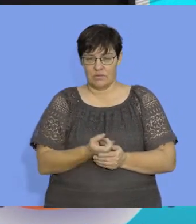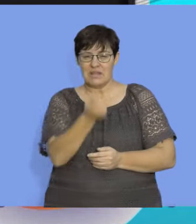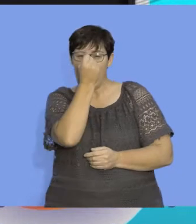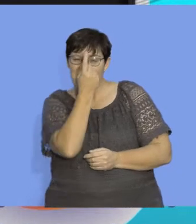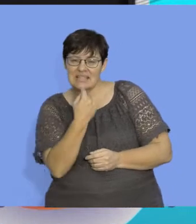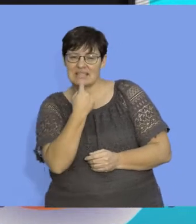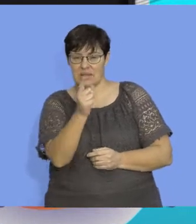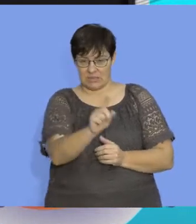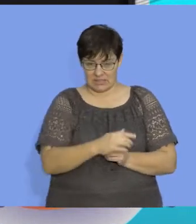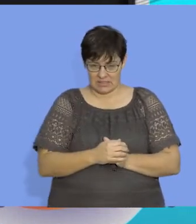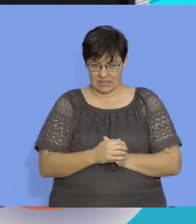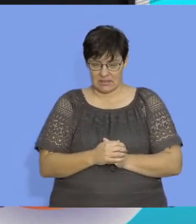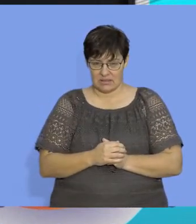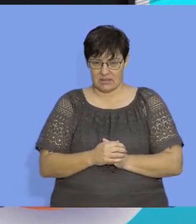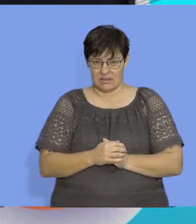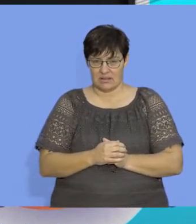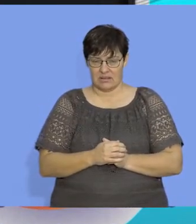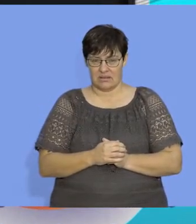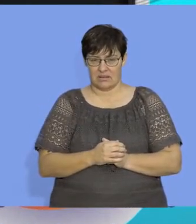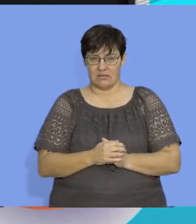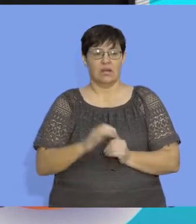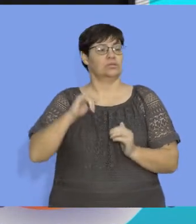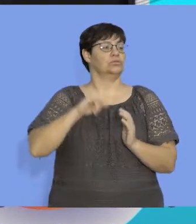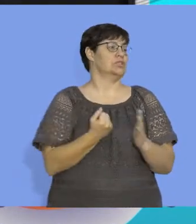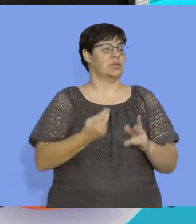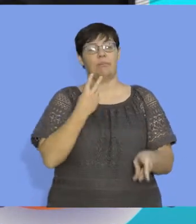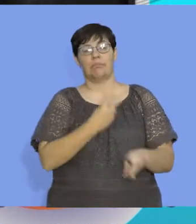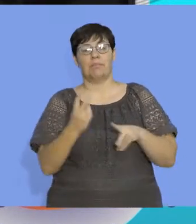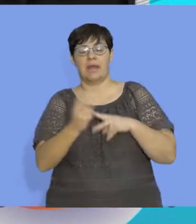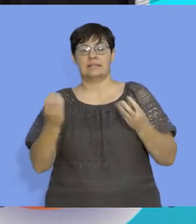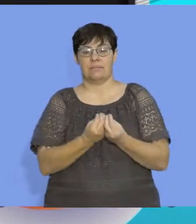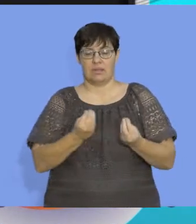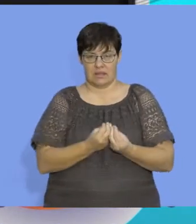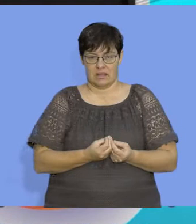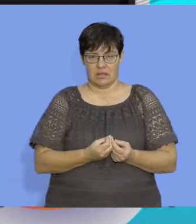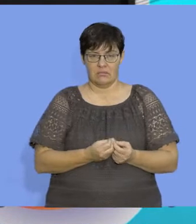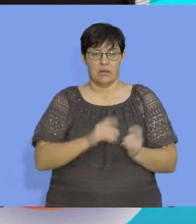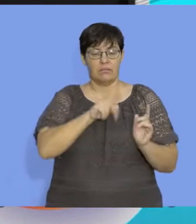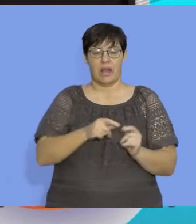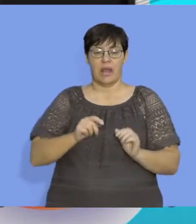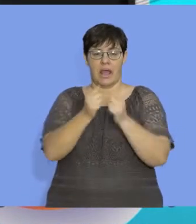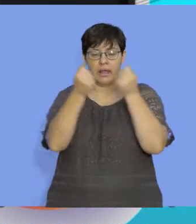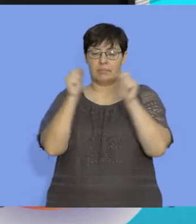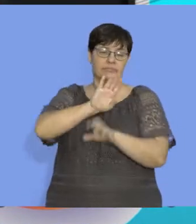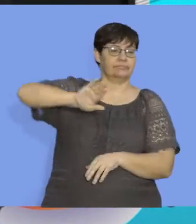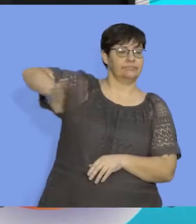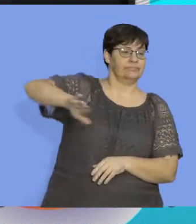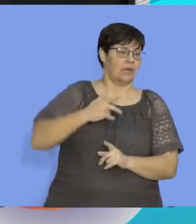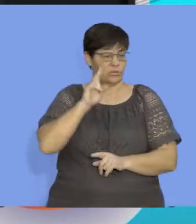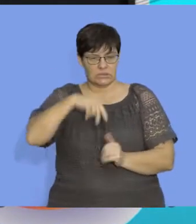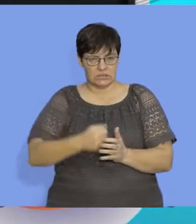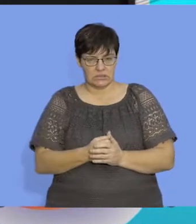saying. It is just not a preparation of something that we put away in a cupboard. No, it is something that